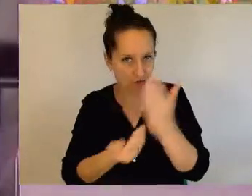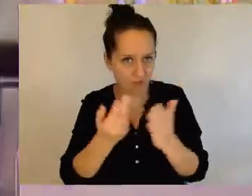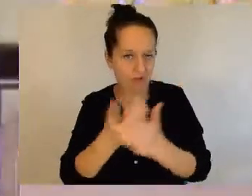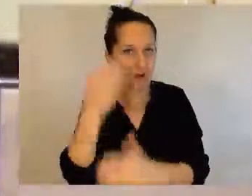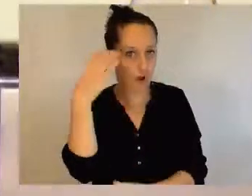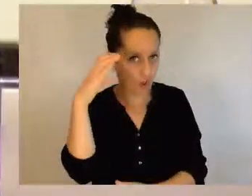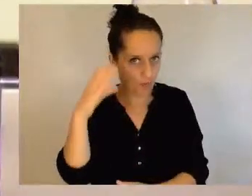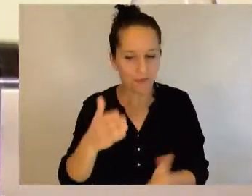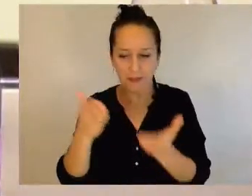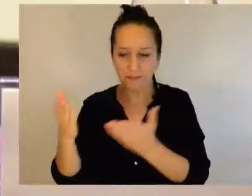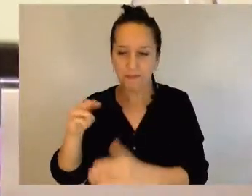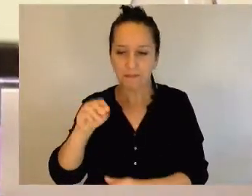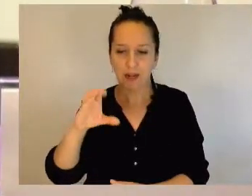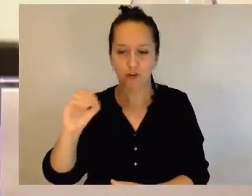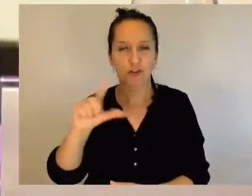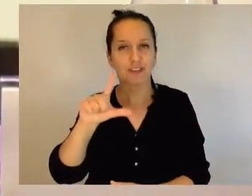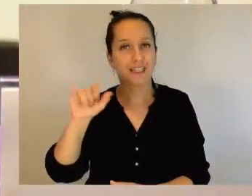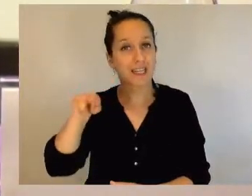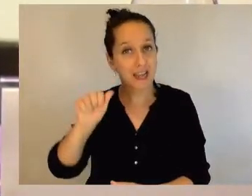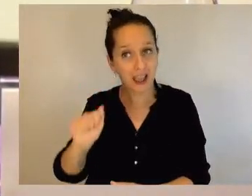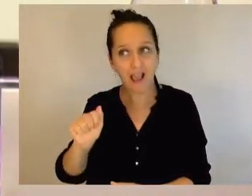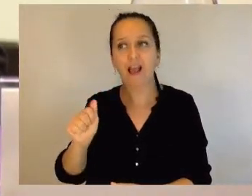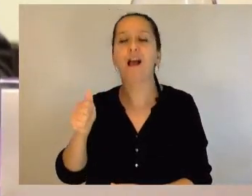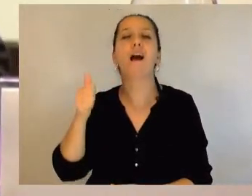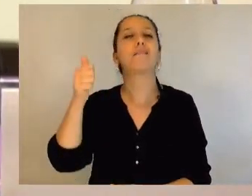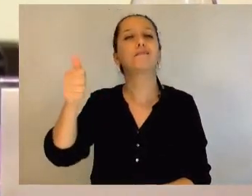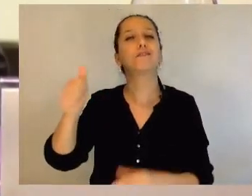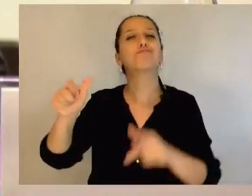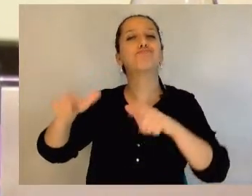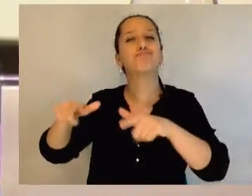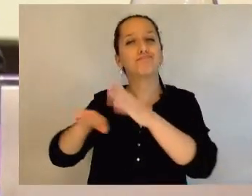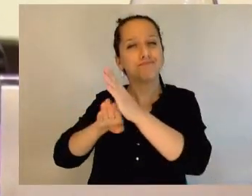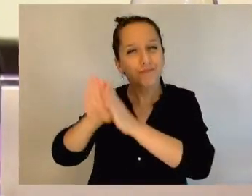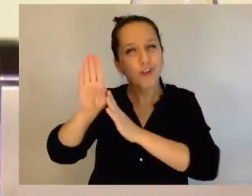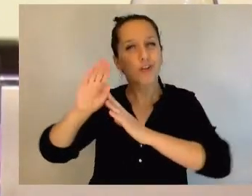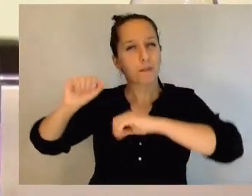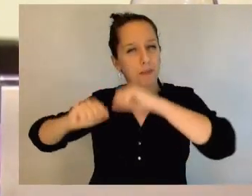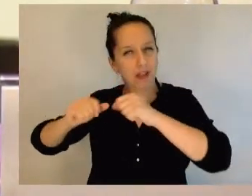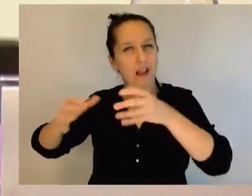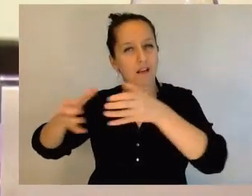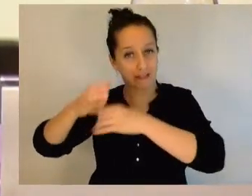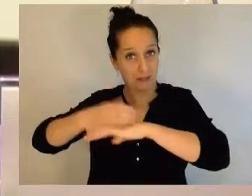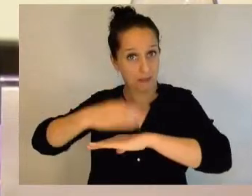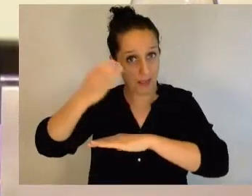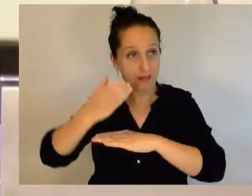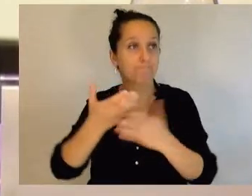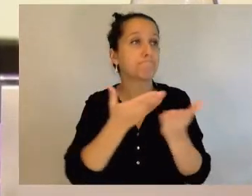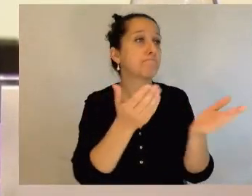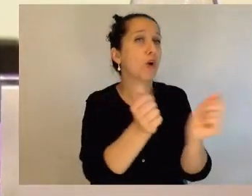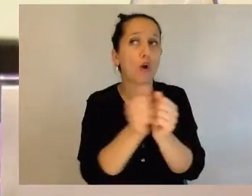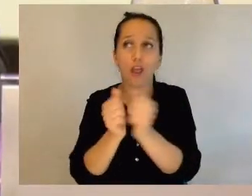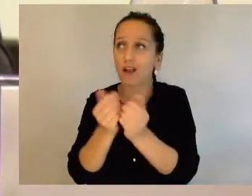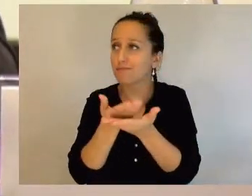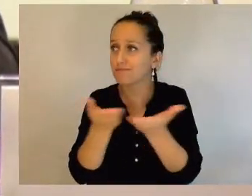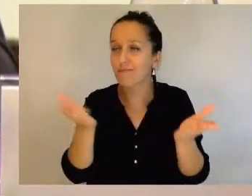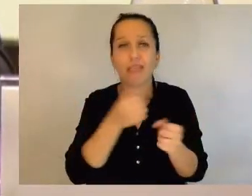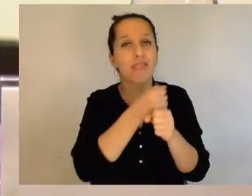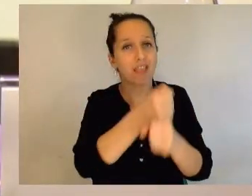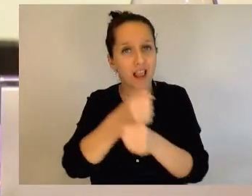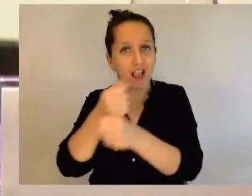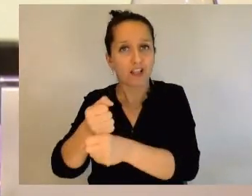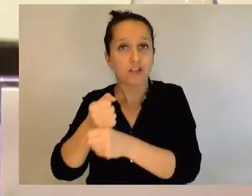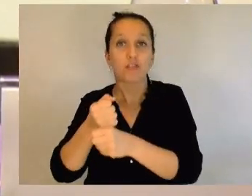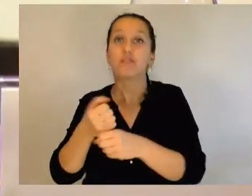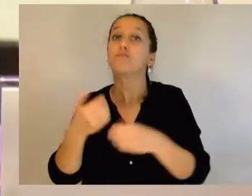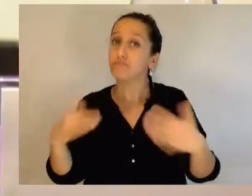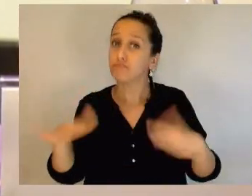Marcos Ginás, Director of the Division of Productive Development of ECLAC, friends, colleagues, delegations.